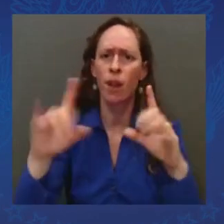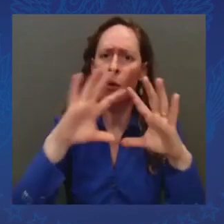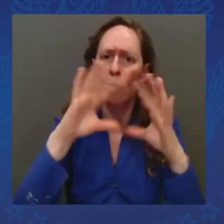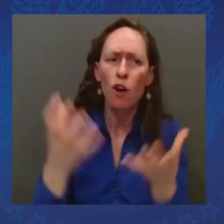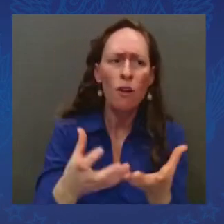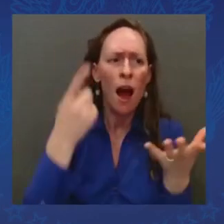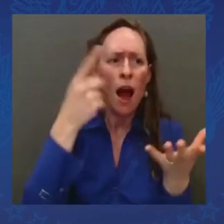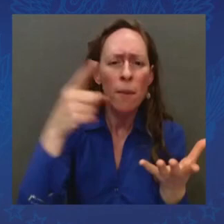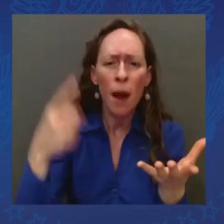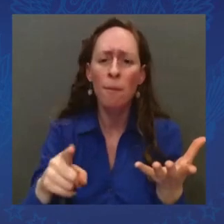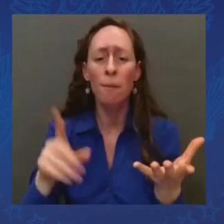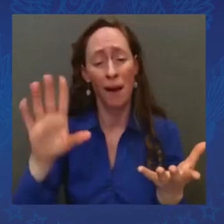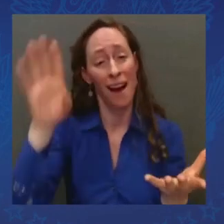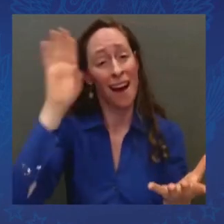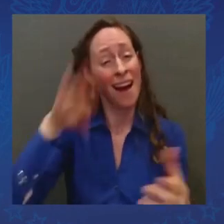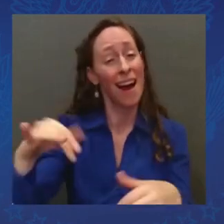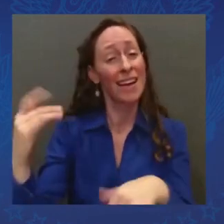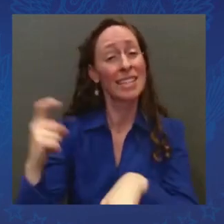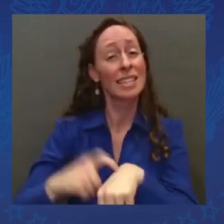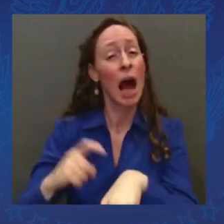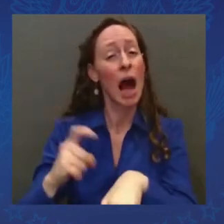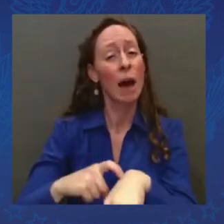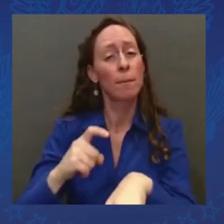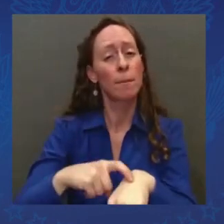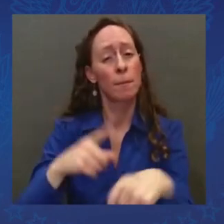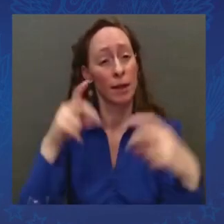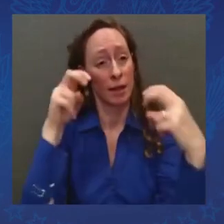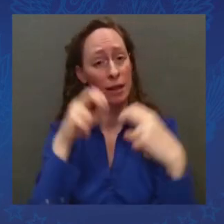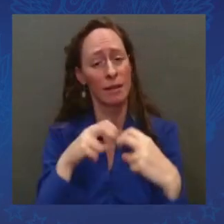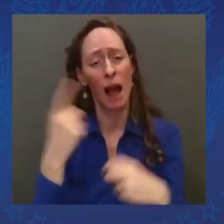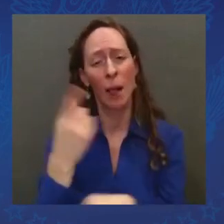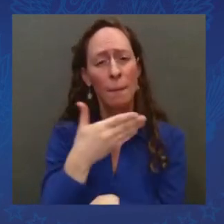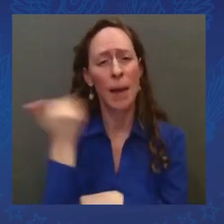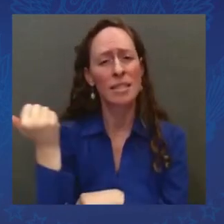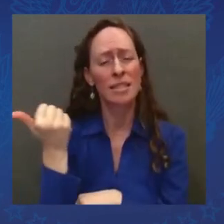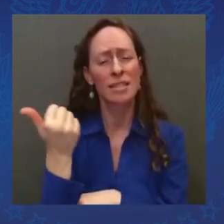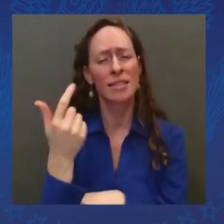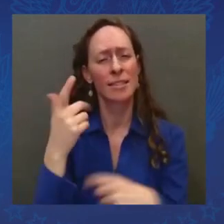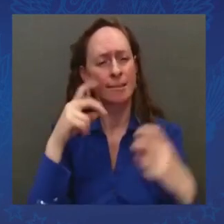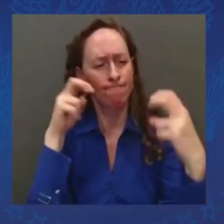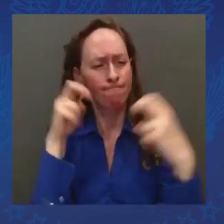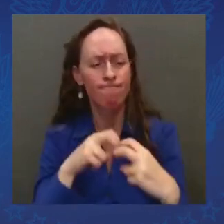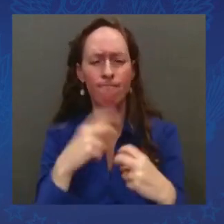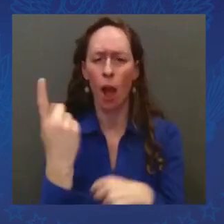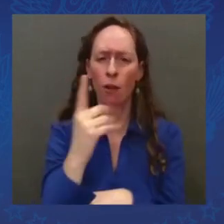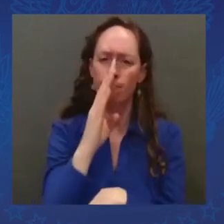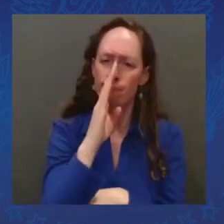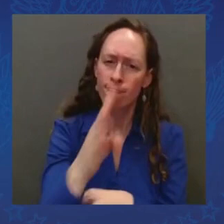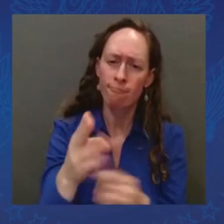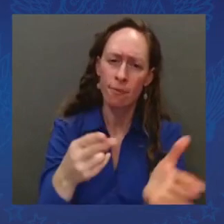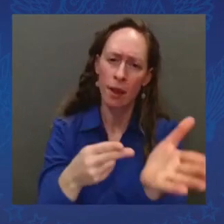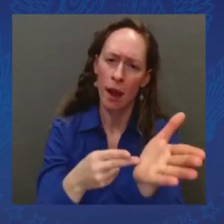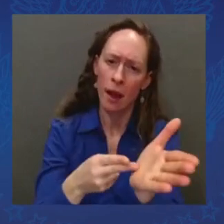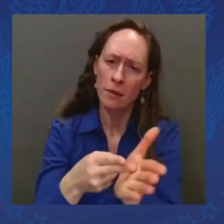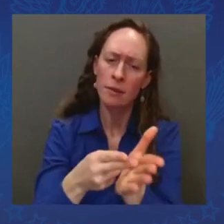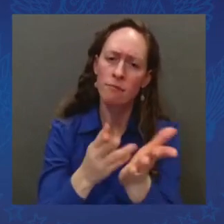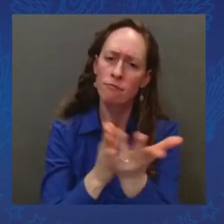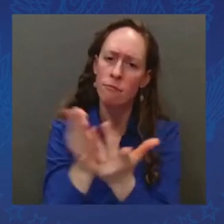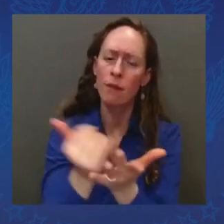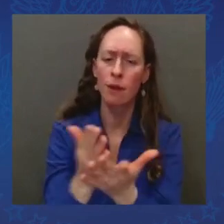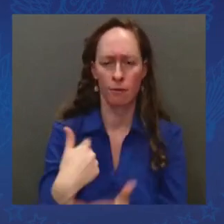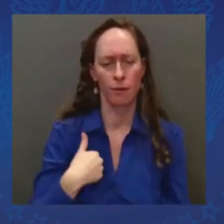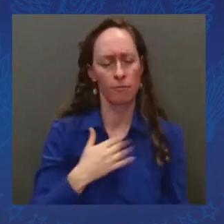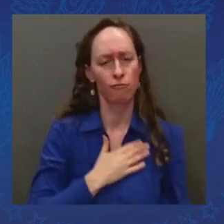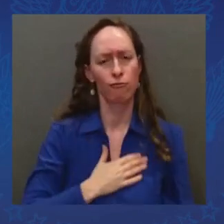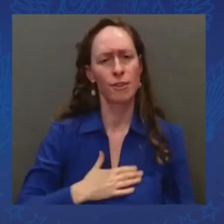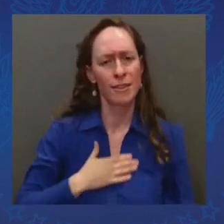and frank, and I've always appreciated them. Mr. President, we know each other for a long time. We haven't always agreed,